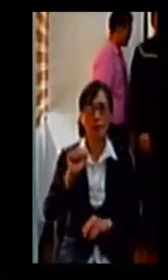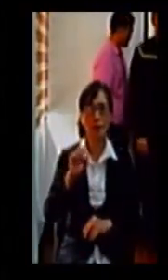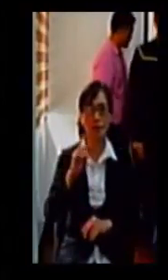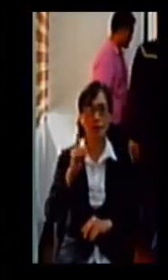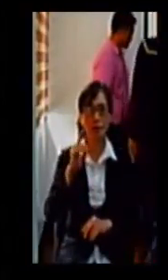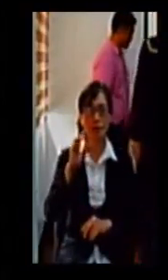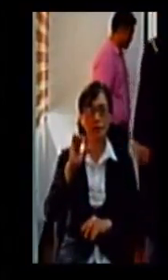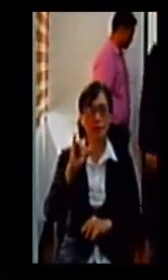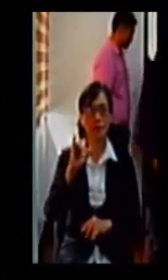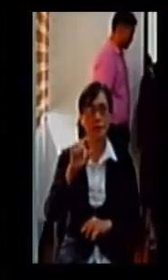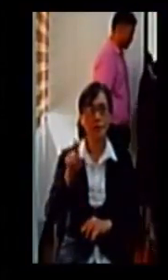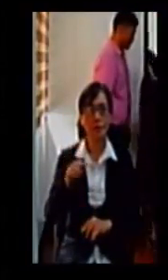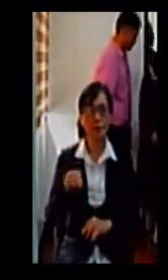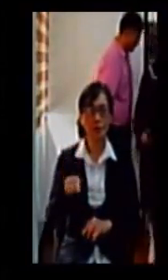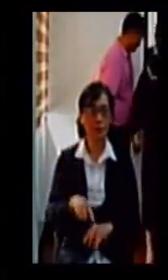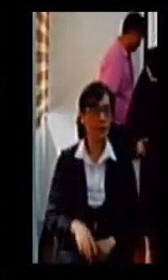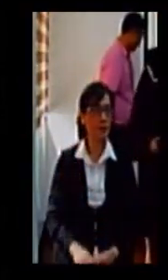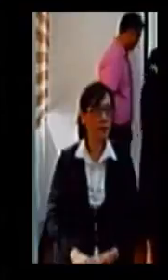presiding.